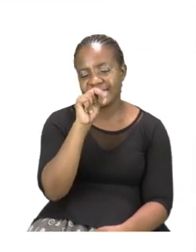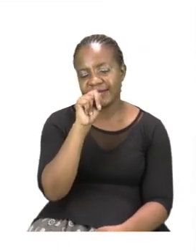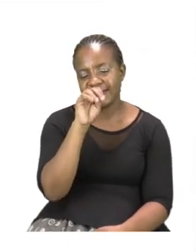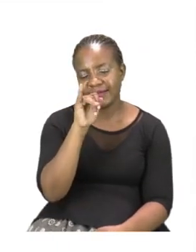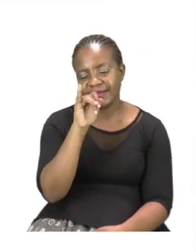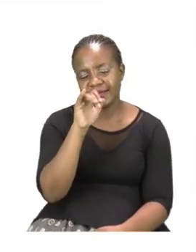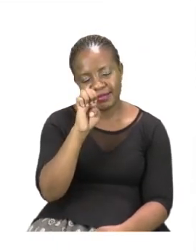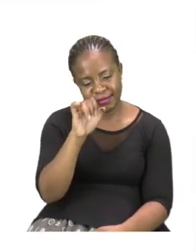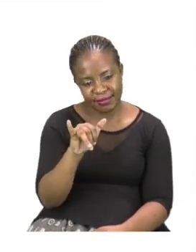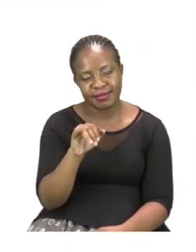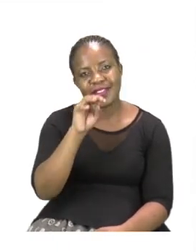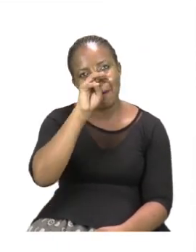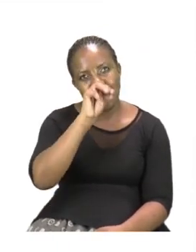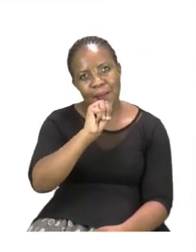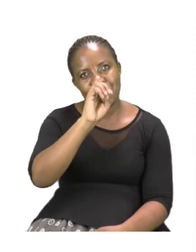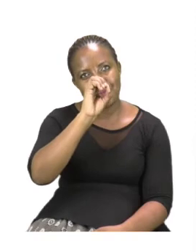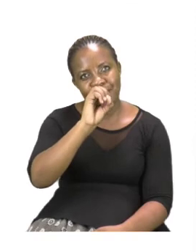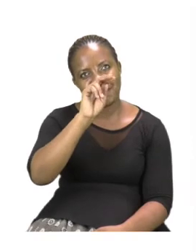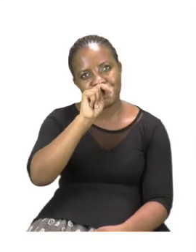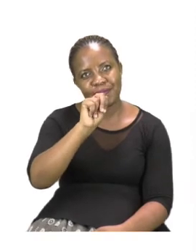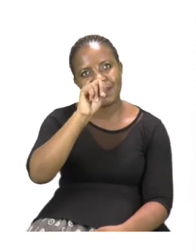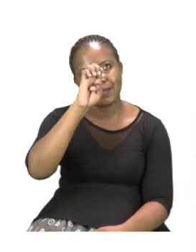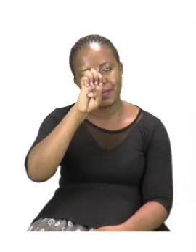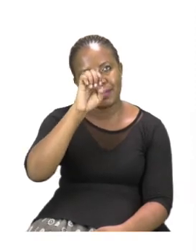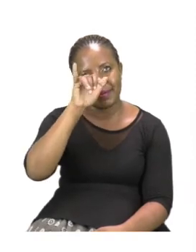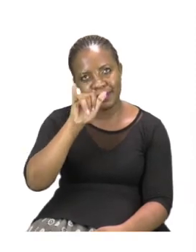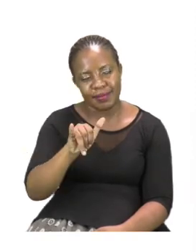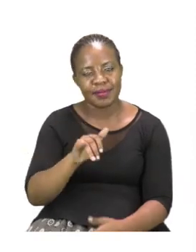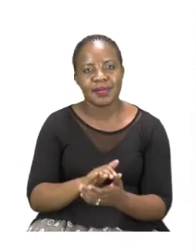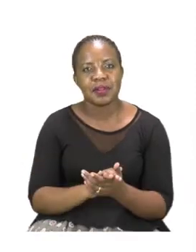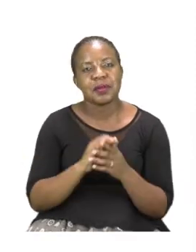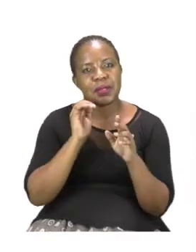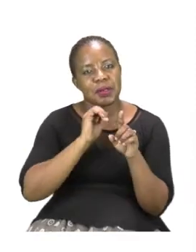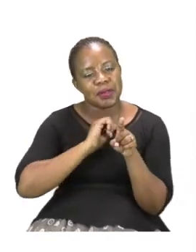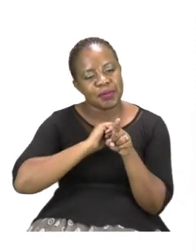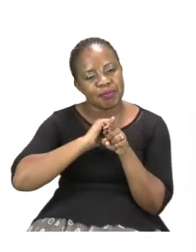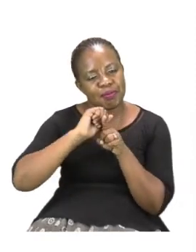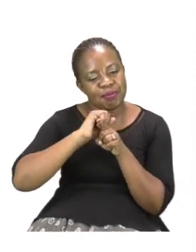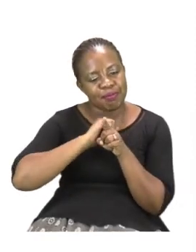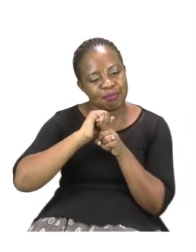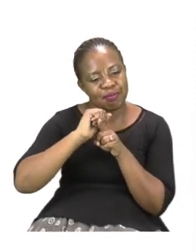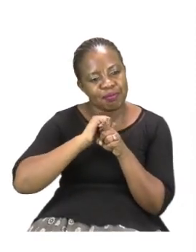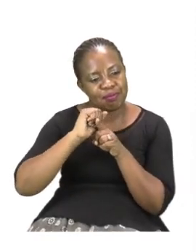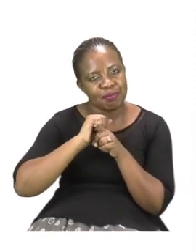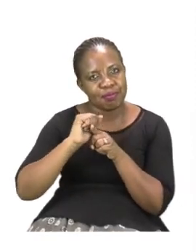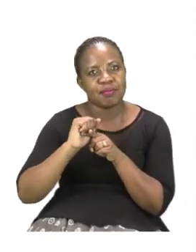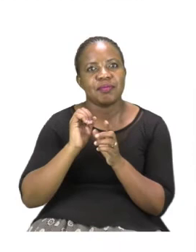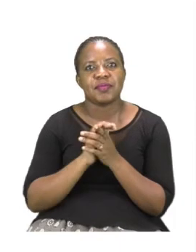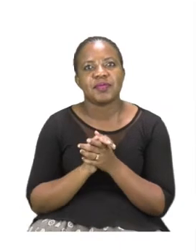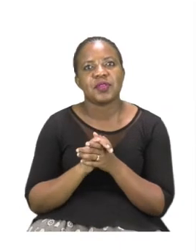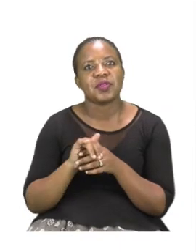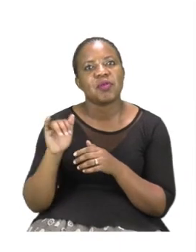know about money, but we need to practice and know which one is the correct value